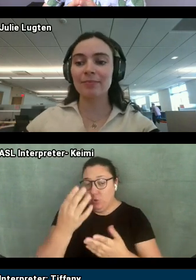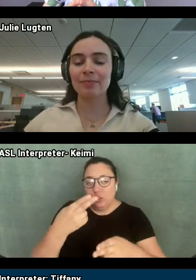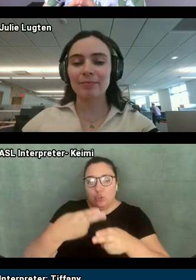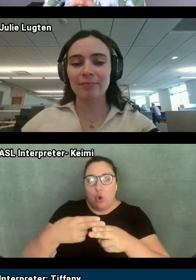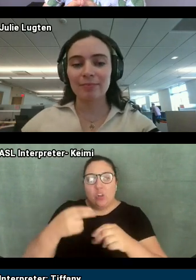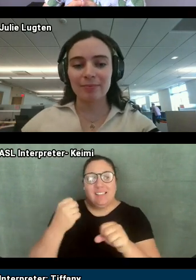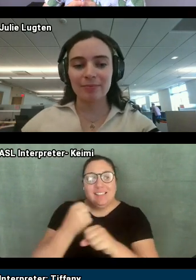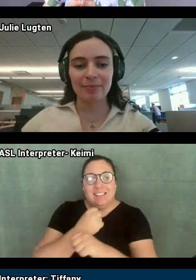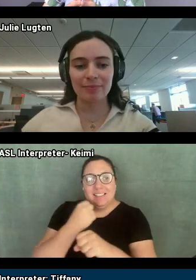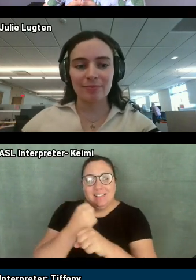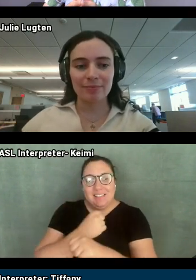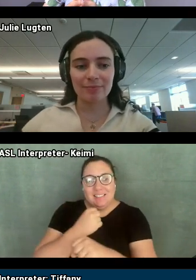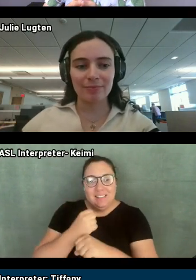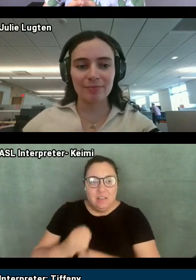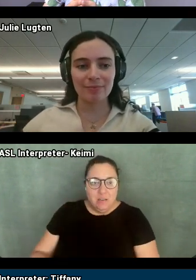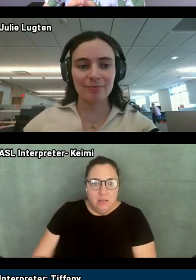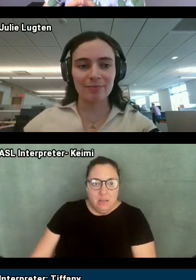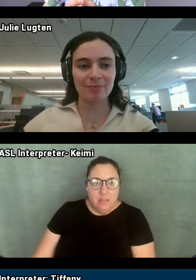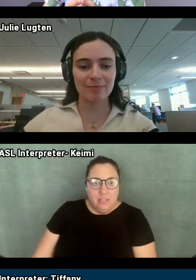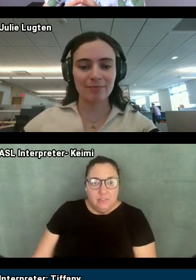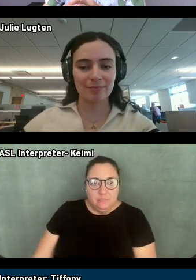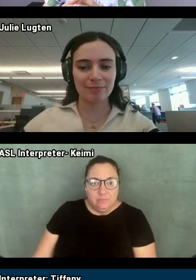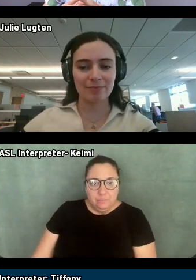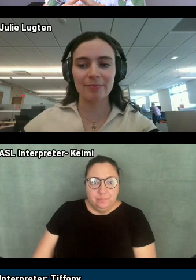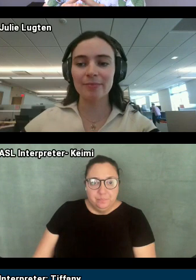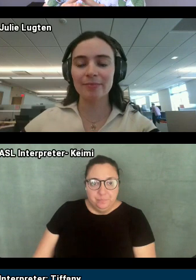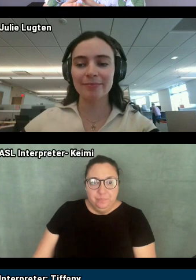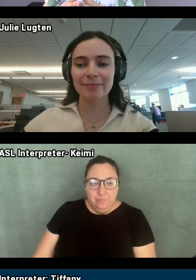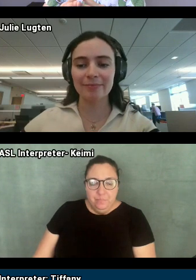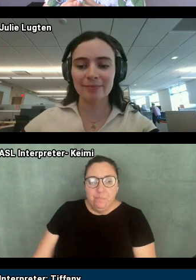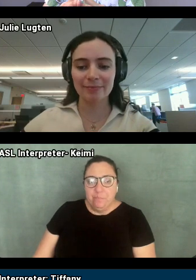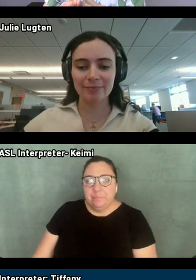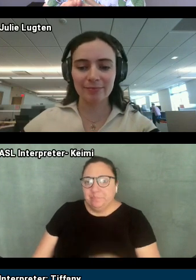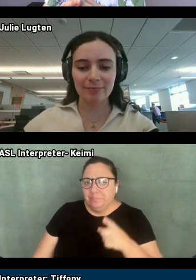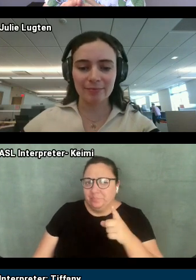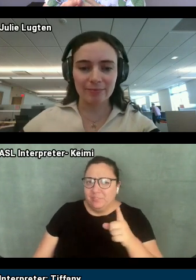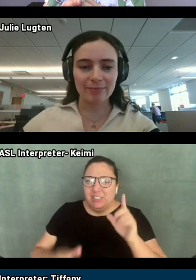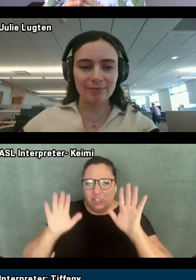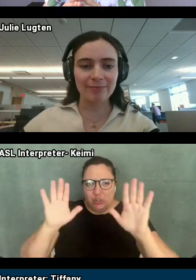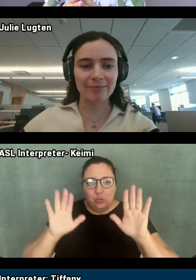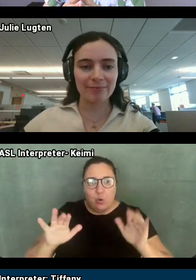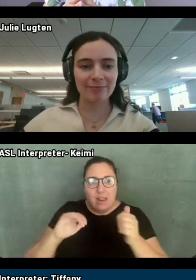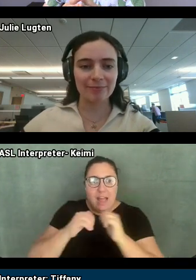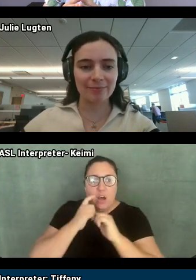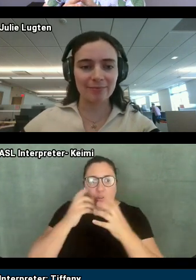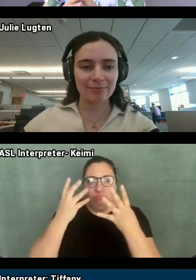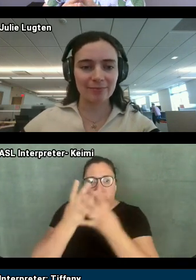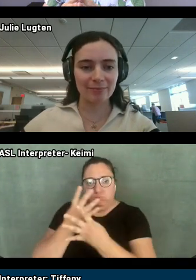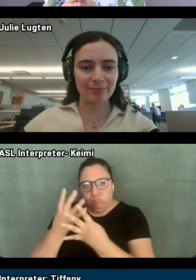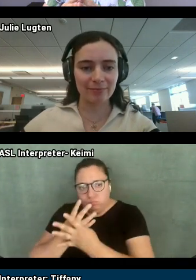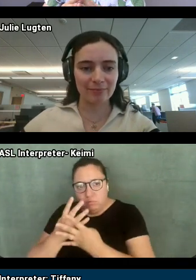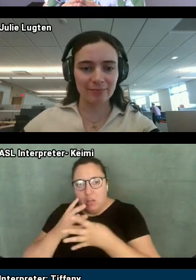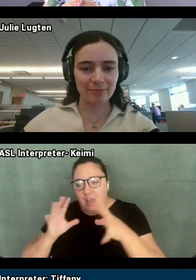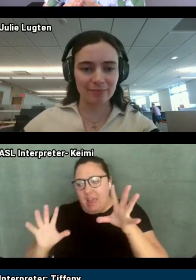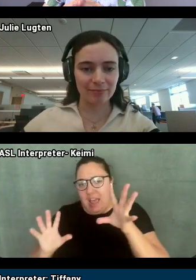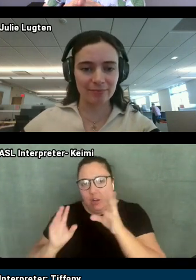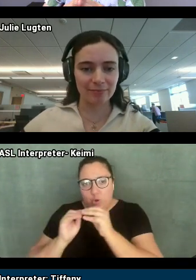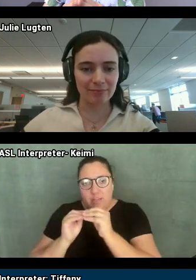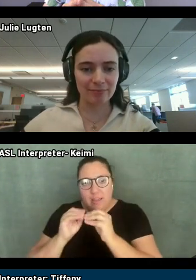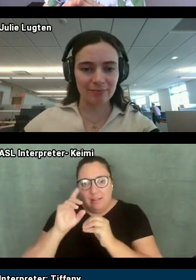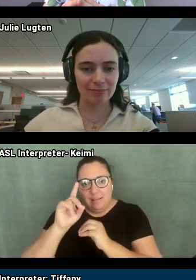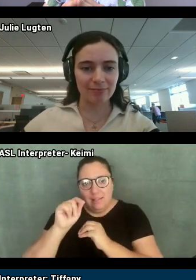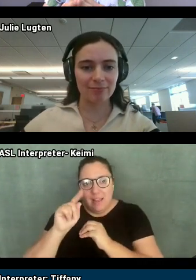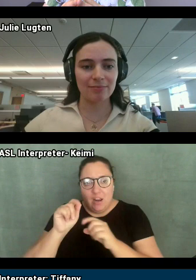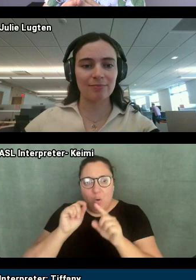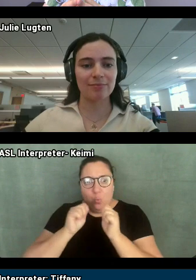statistics. So statistics are a great way to aggregate data across associated objects.